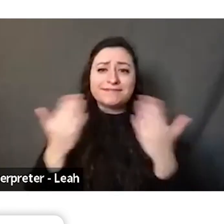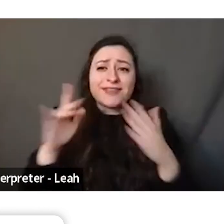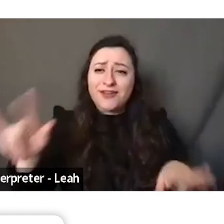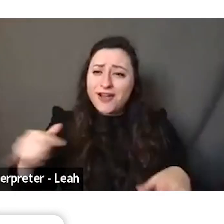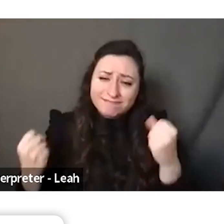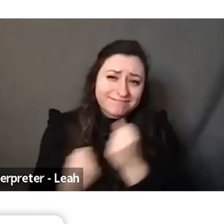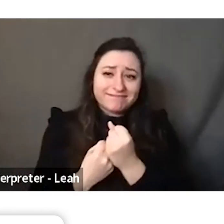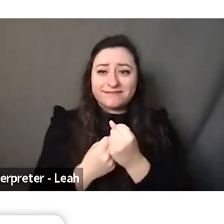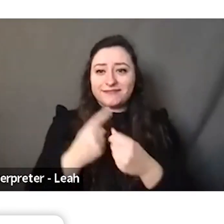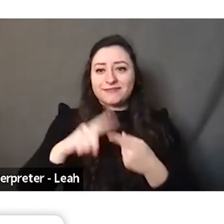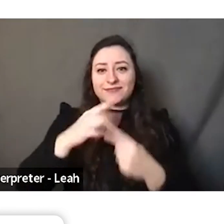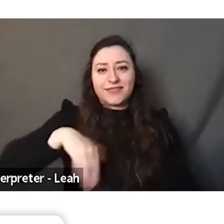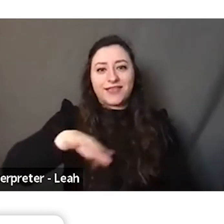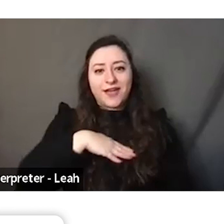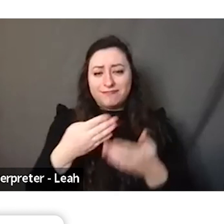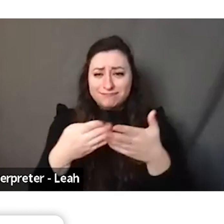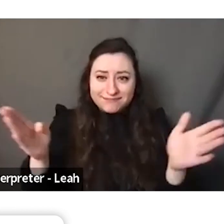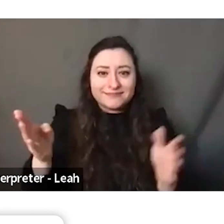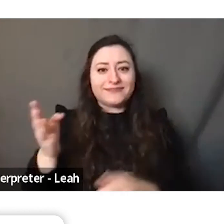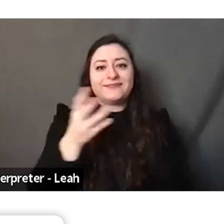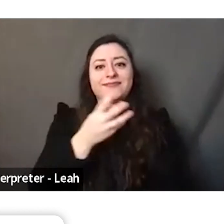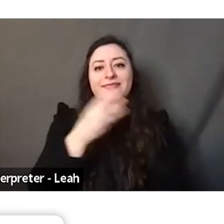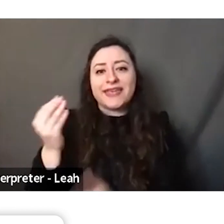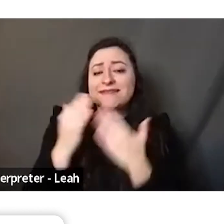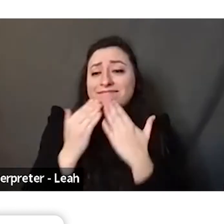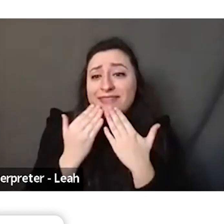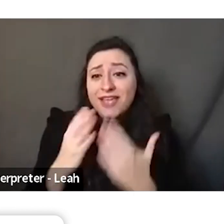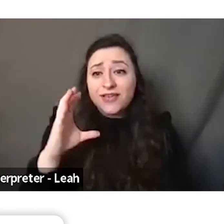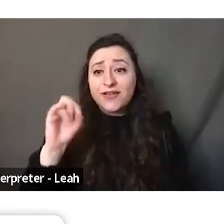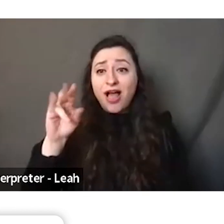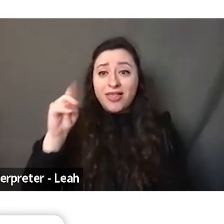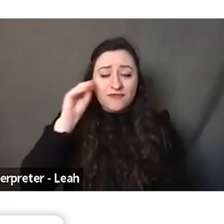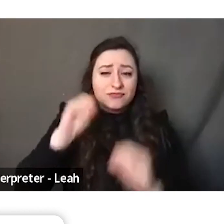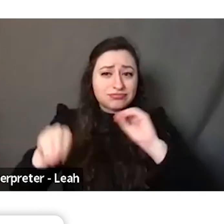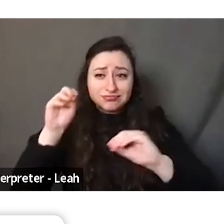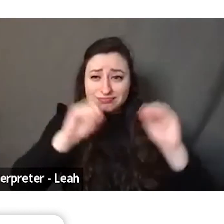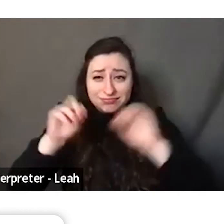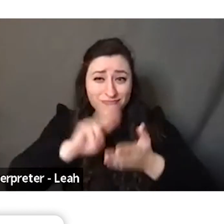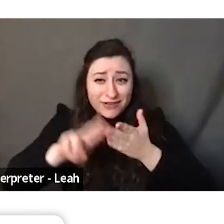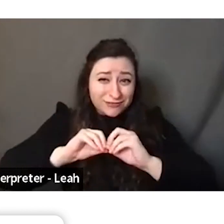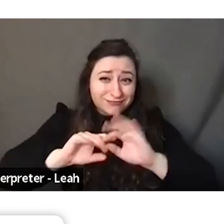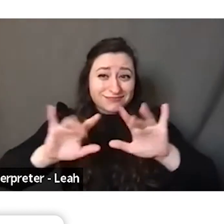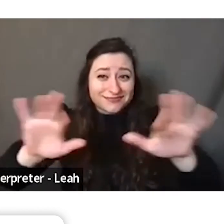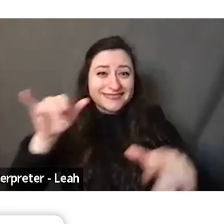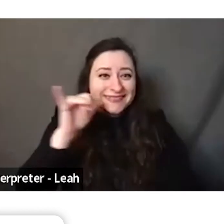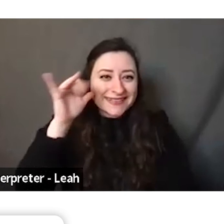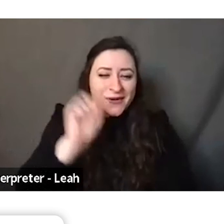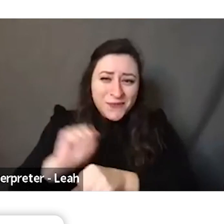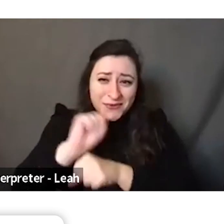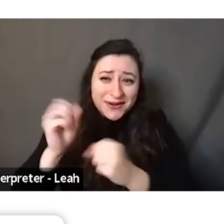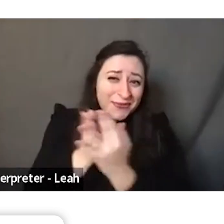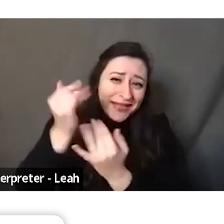when it comes to Open EDU. Thank you so much, Colin, for putting the research out yesterday and working through the